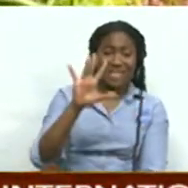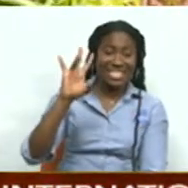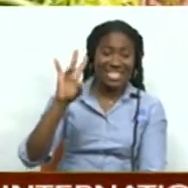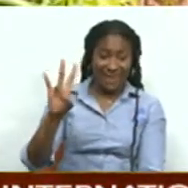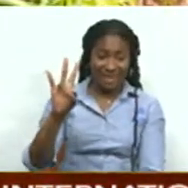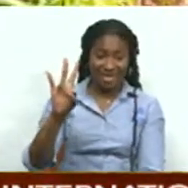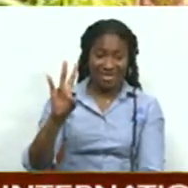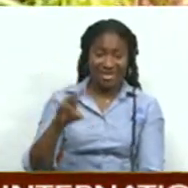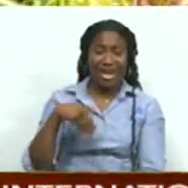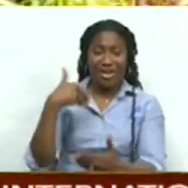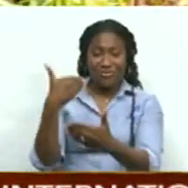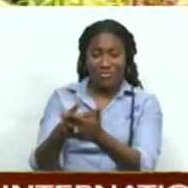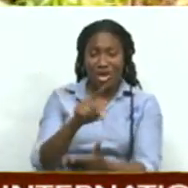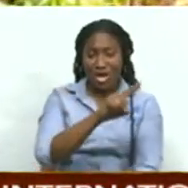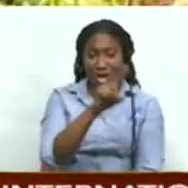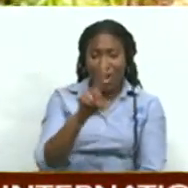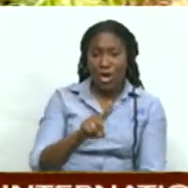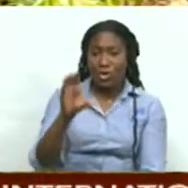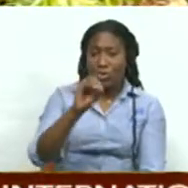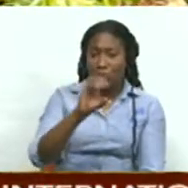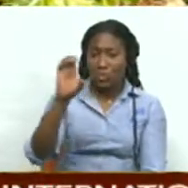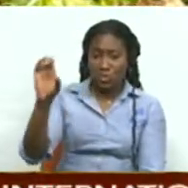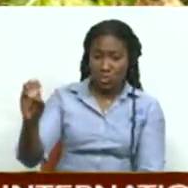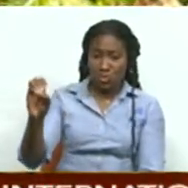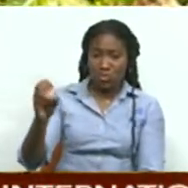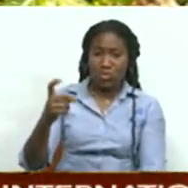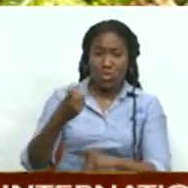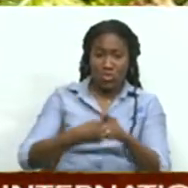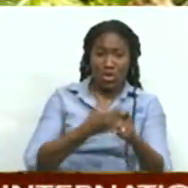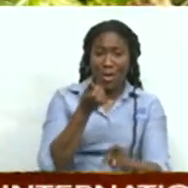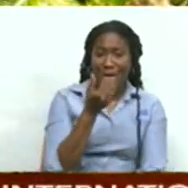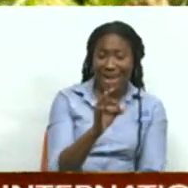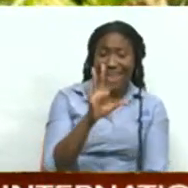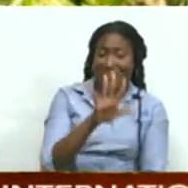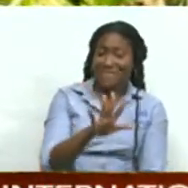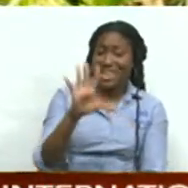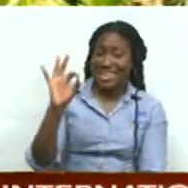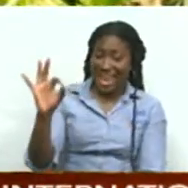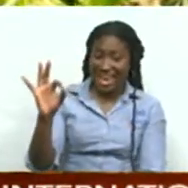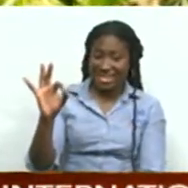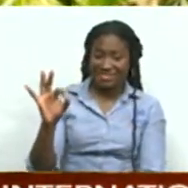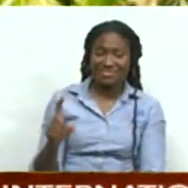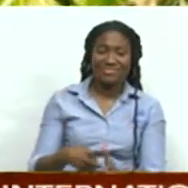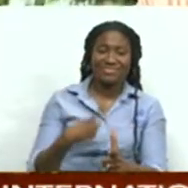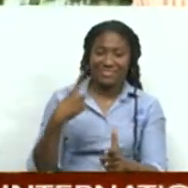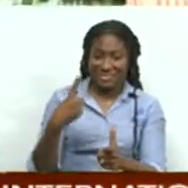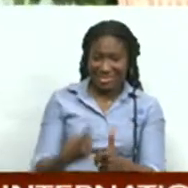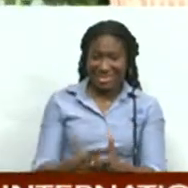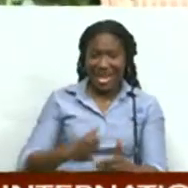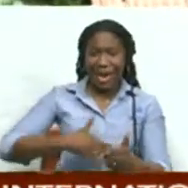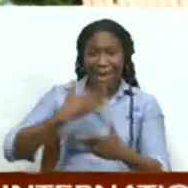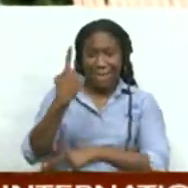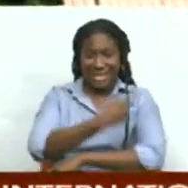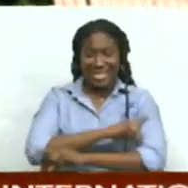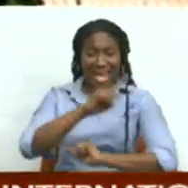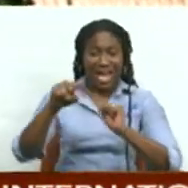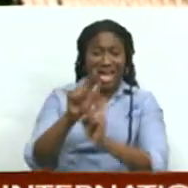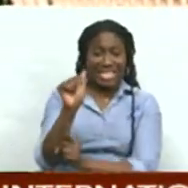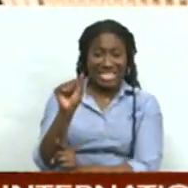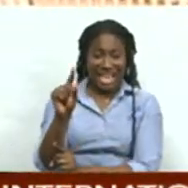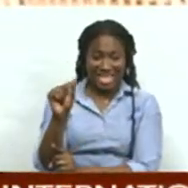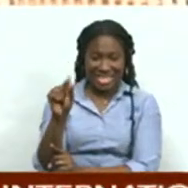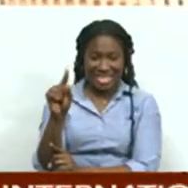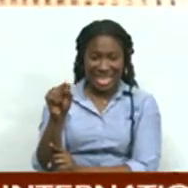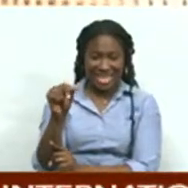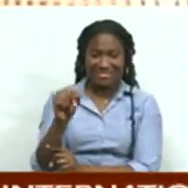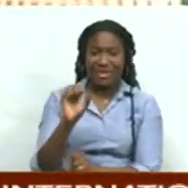in what was then West Berlin in 1959. Ahead of her official birthday on Saturday, keepers served up a